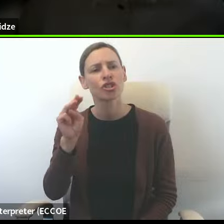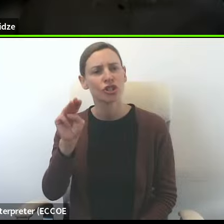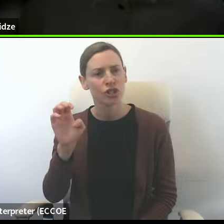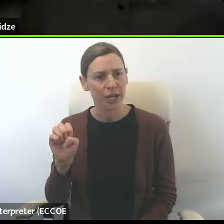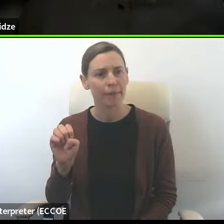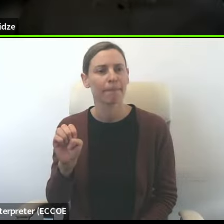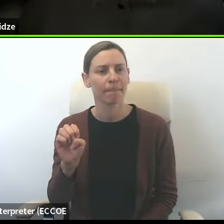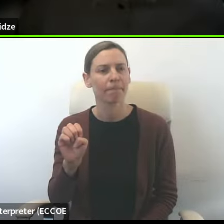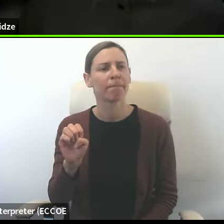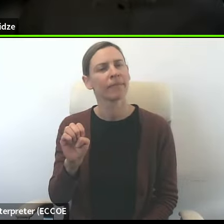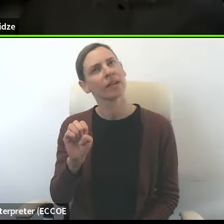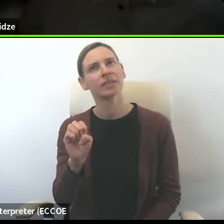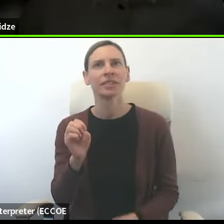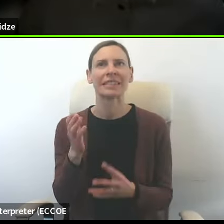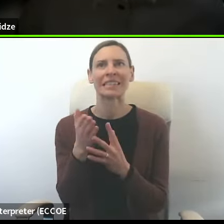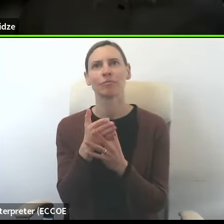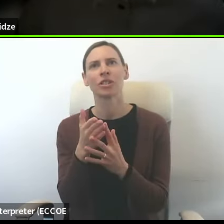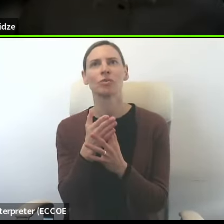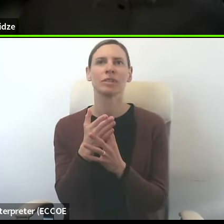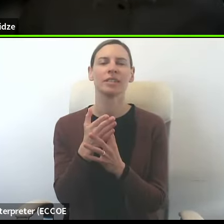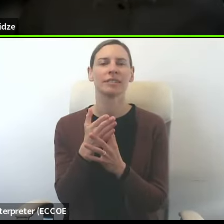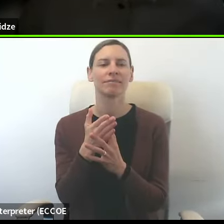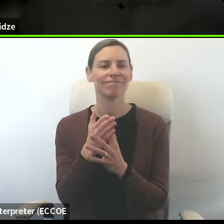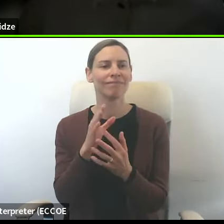something in between being privileged